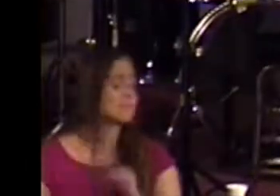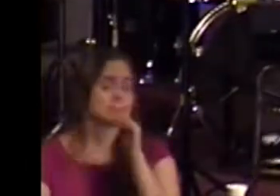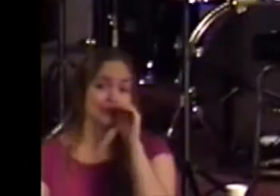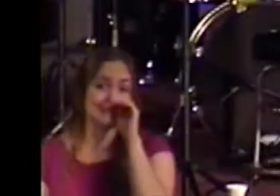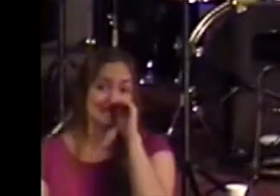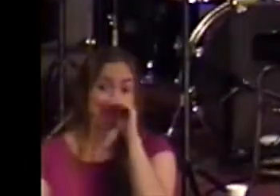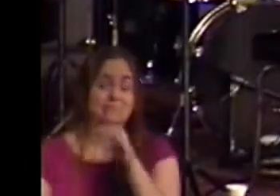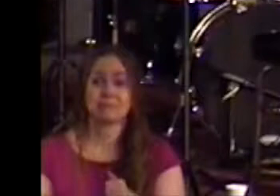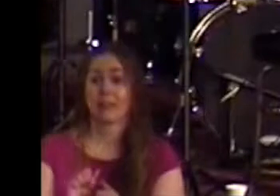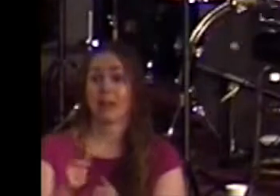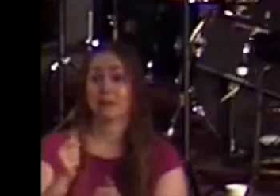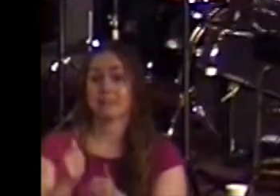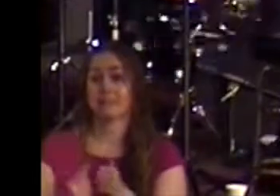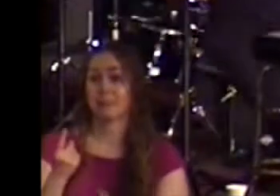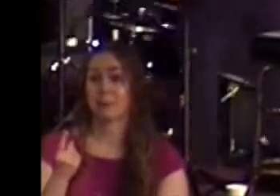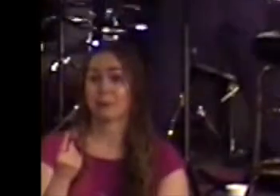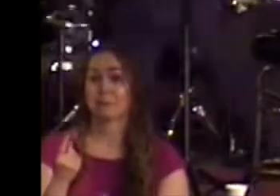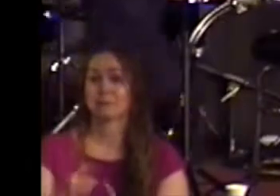How's everybody doing?